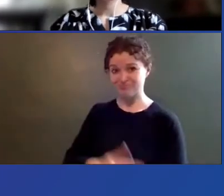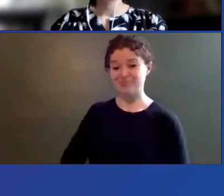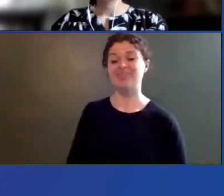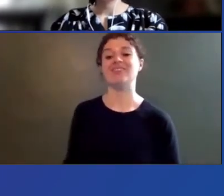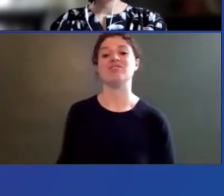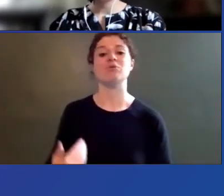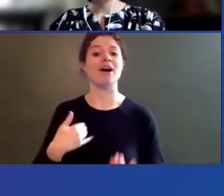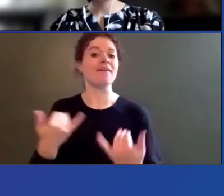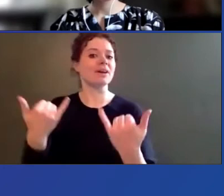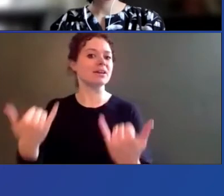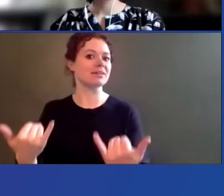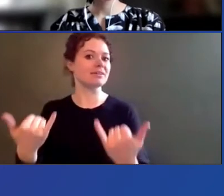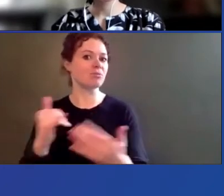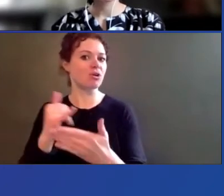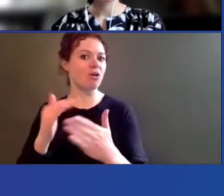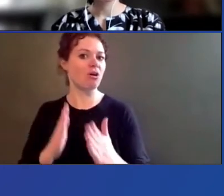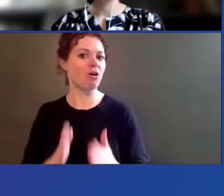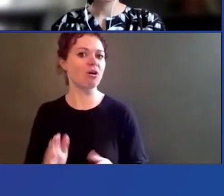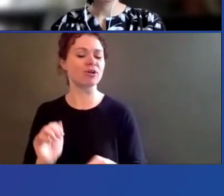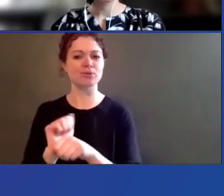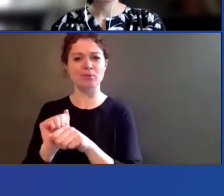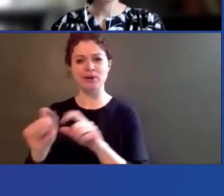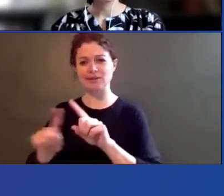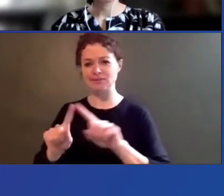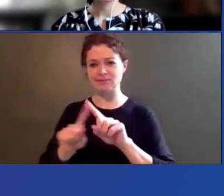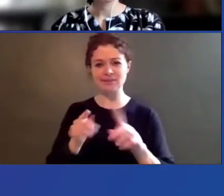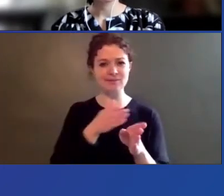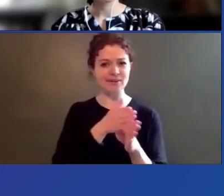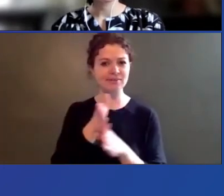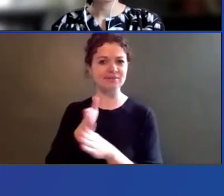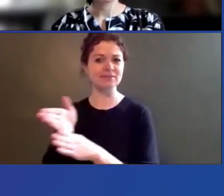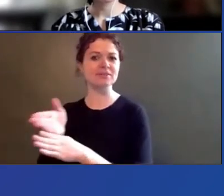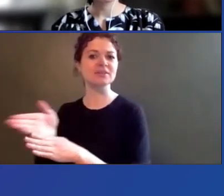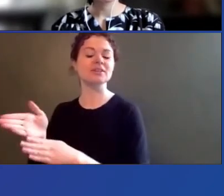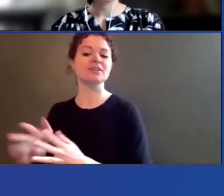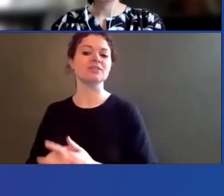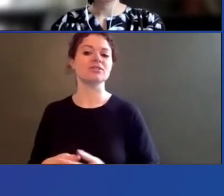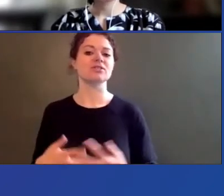artists working in contemporary expression. So I think that